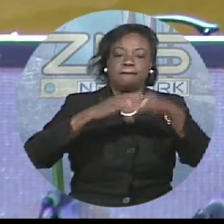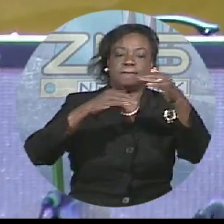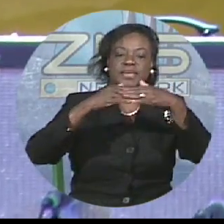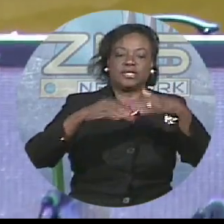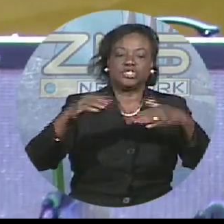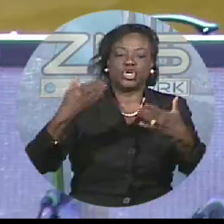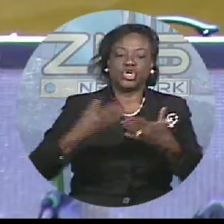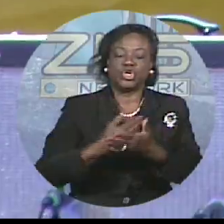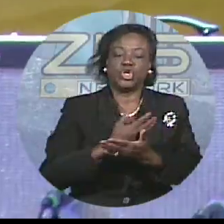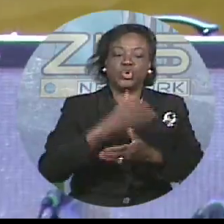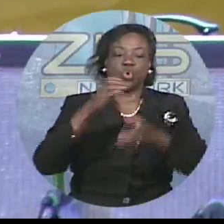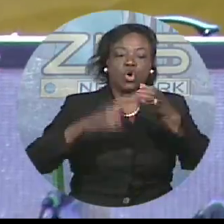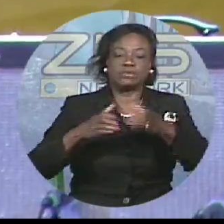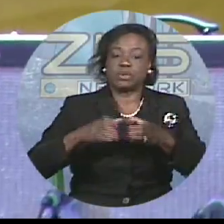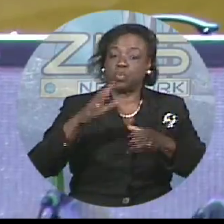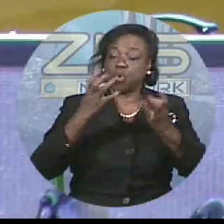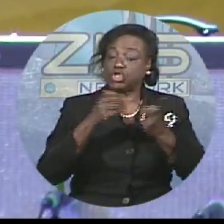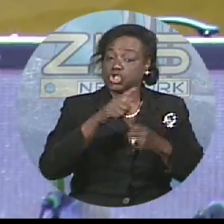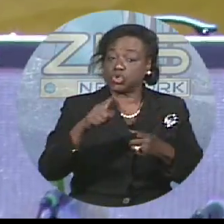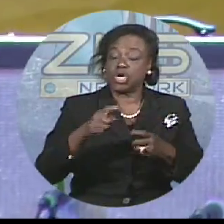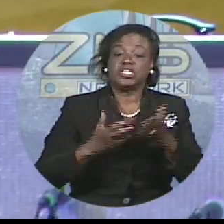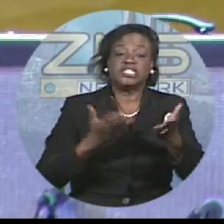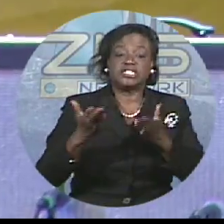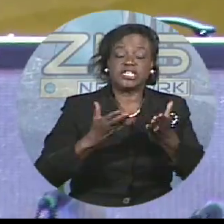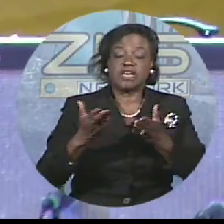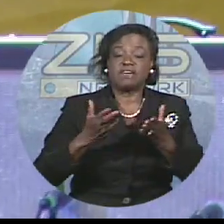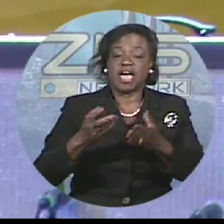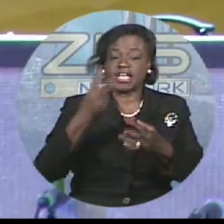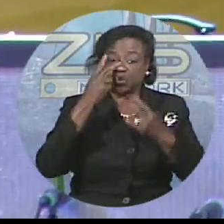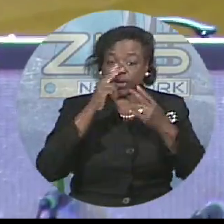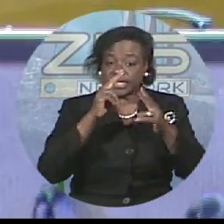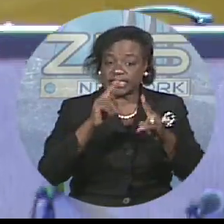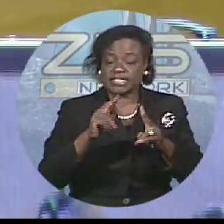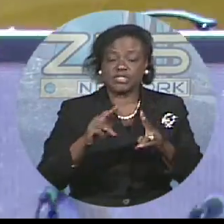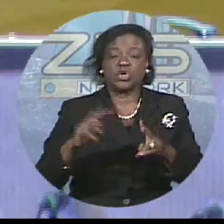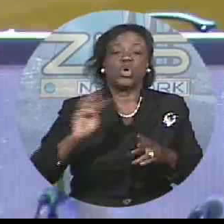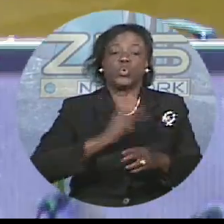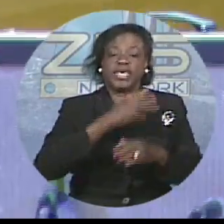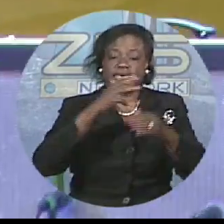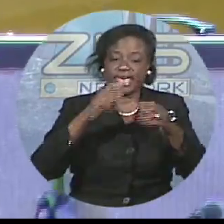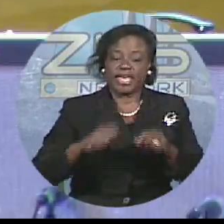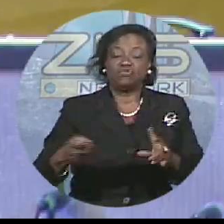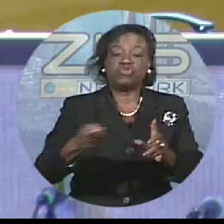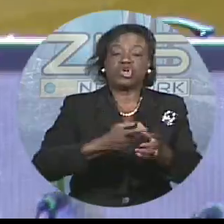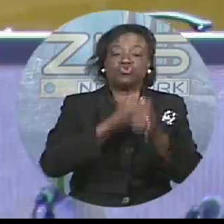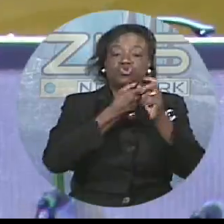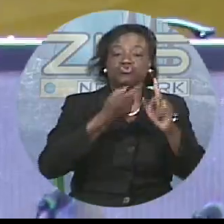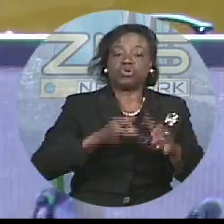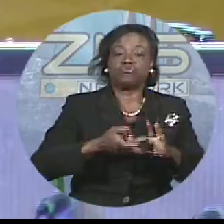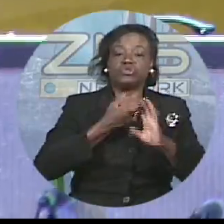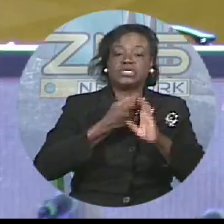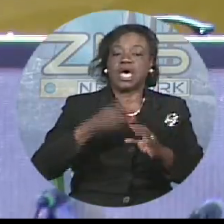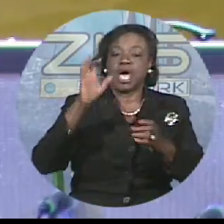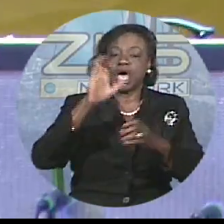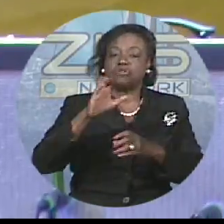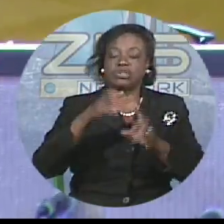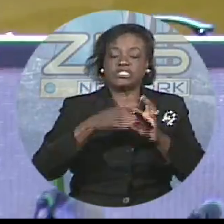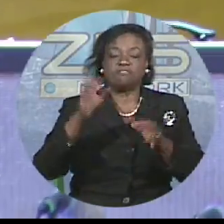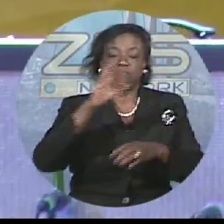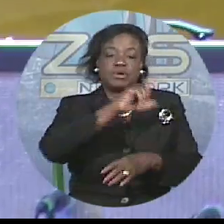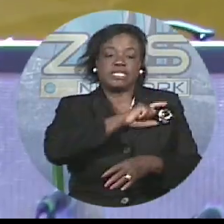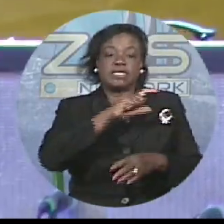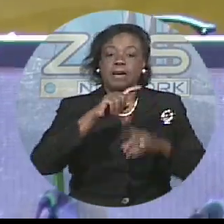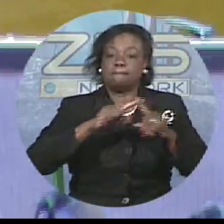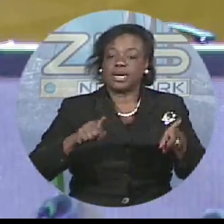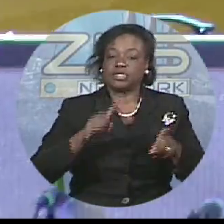jurors and witnesses. We can recruit hundreds of new police officers, but we need you to look out for your neighbors, look